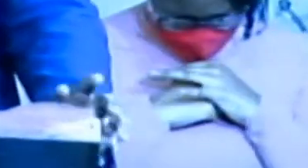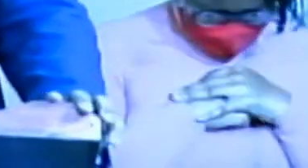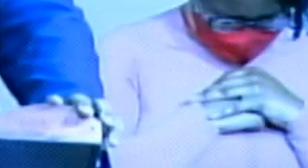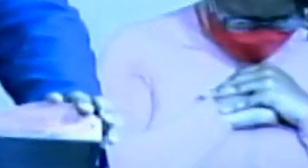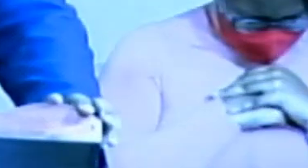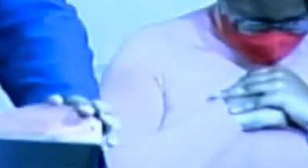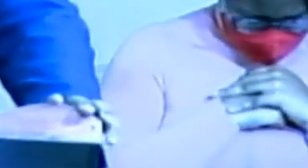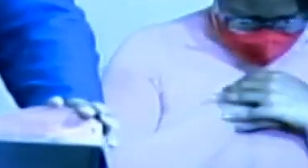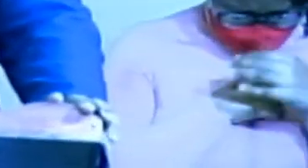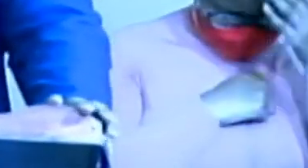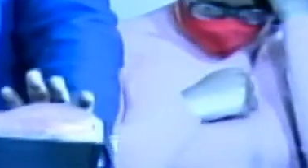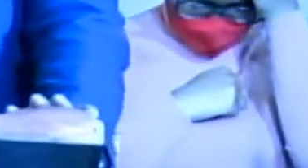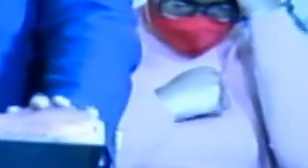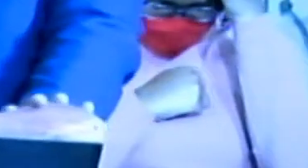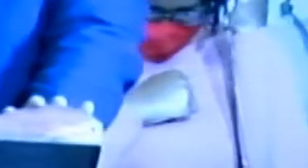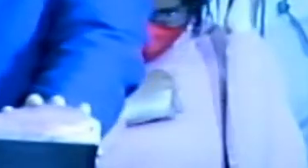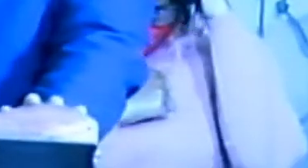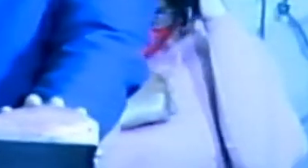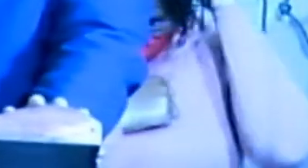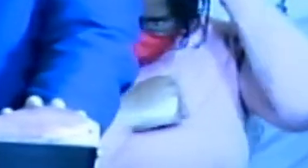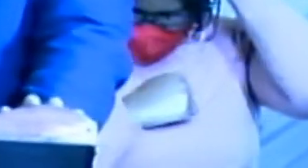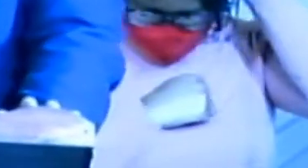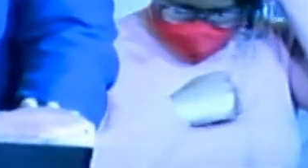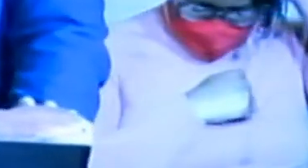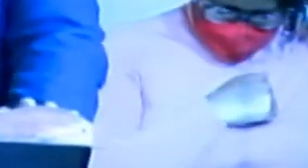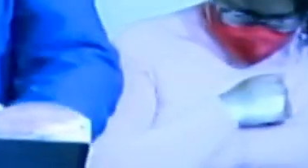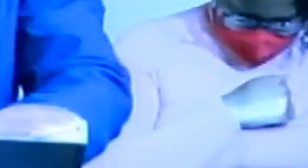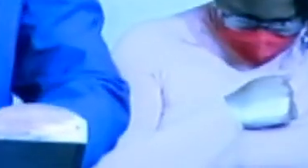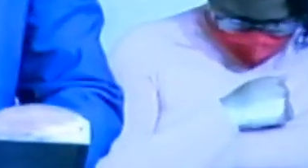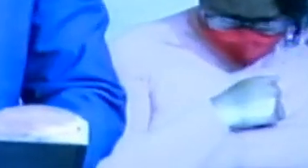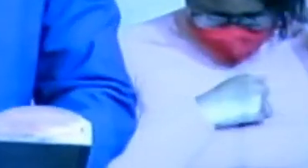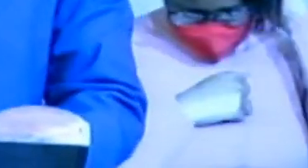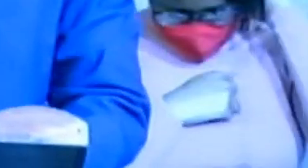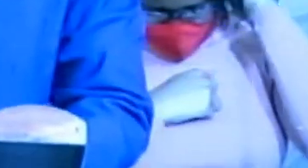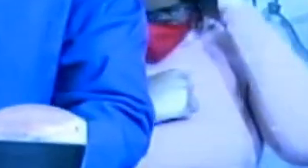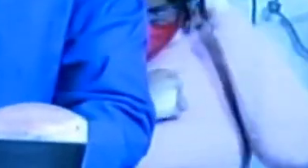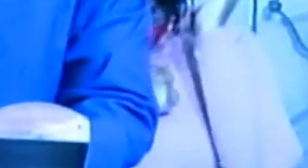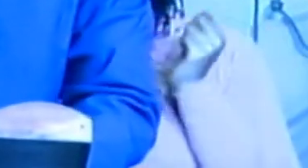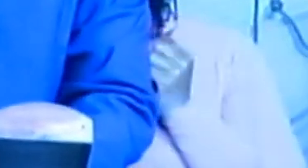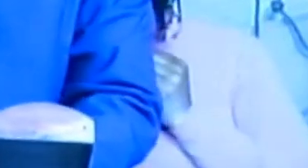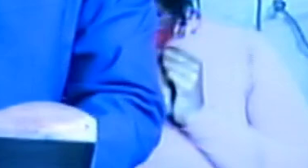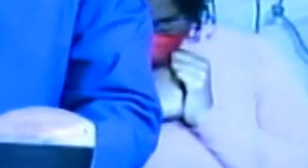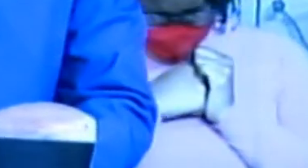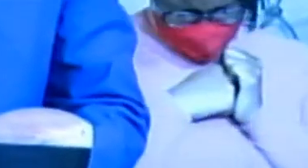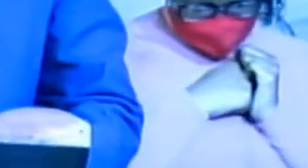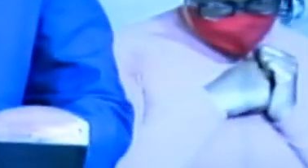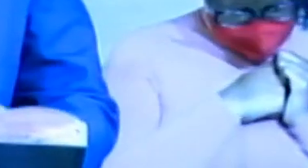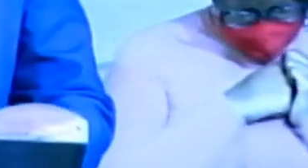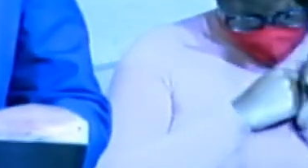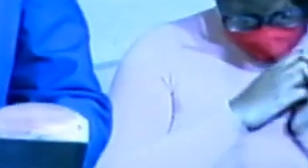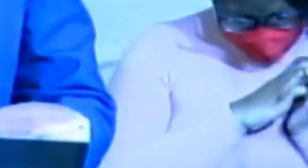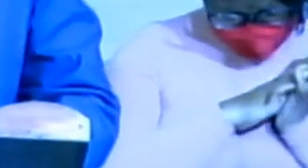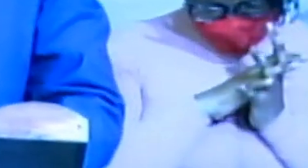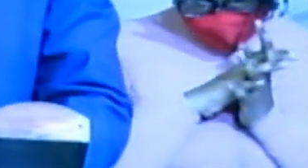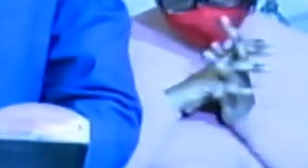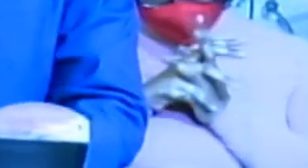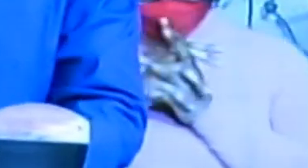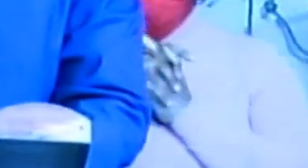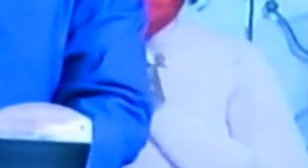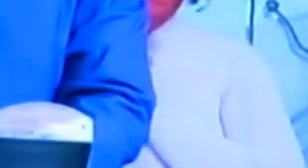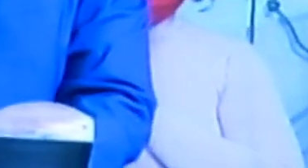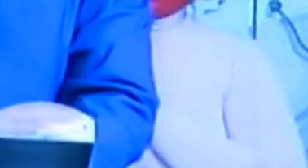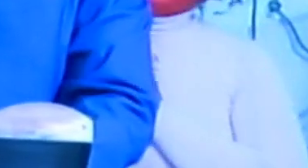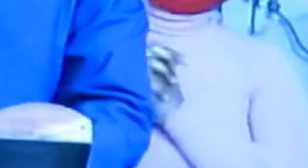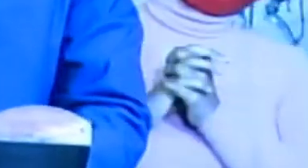us. And Lord, yet again, we have heard from you. We have fallen short, Lord